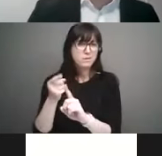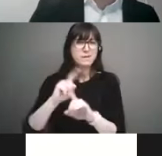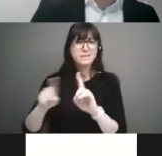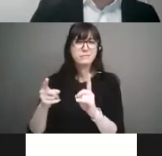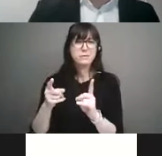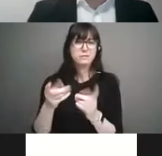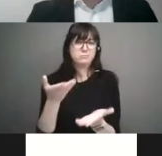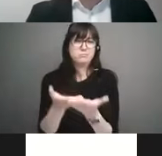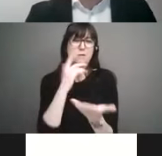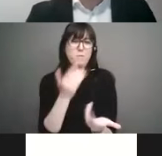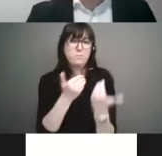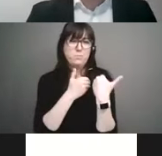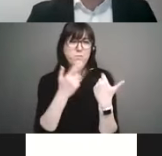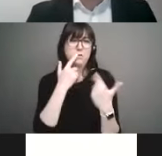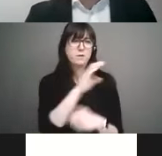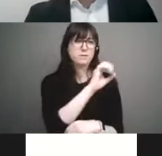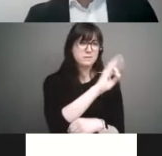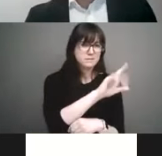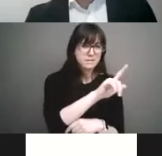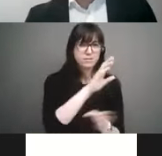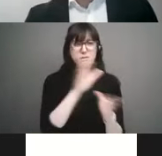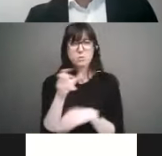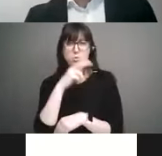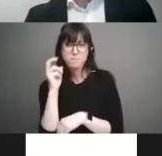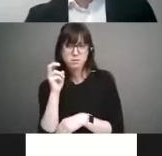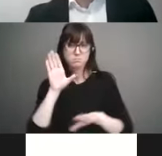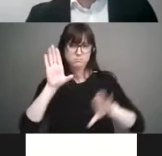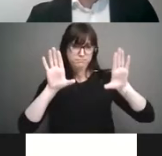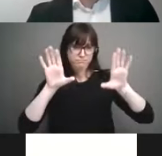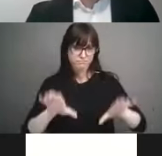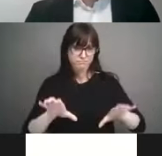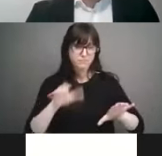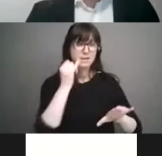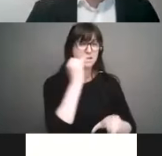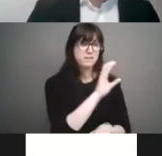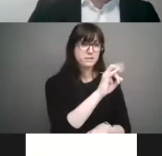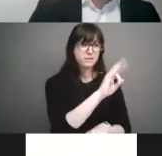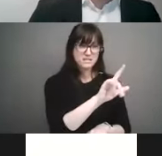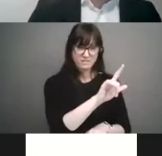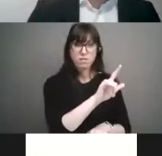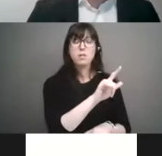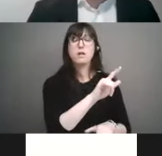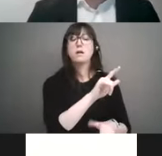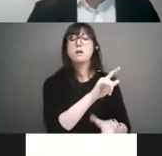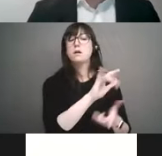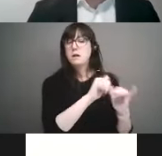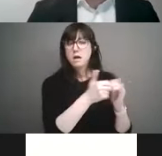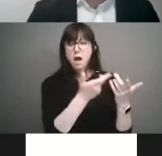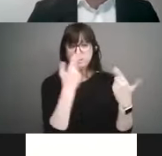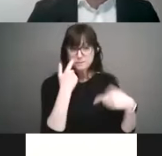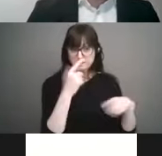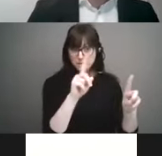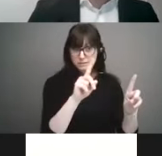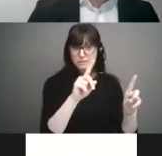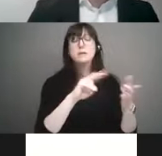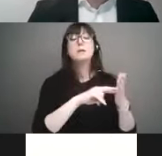talking about civil versus criminal proceedings. In civil proceedings, in order to succeed, the party must prove